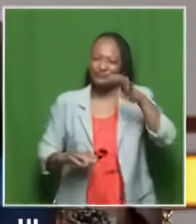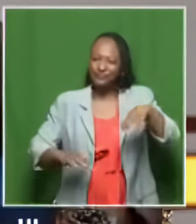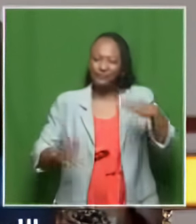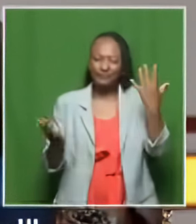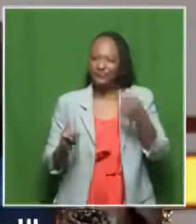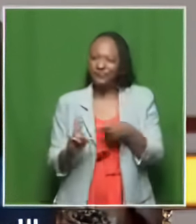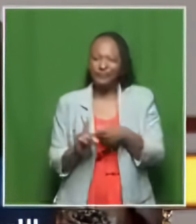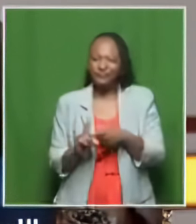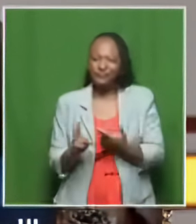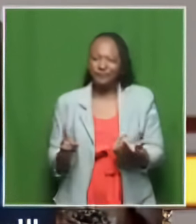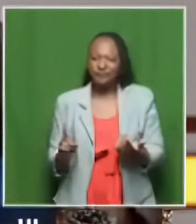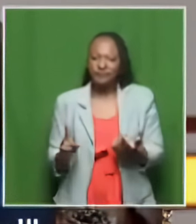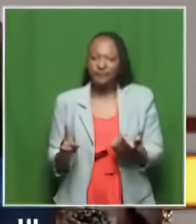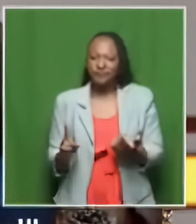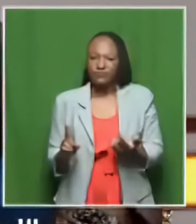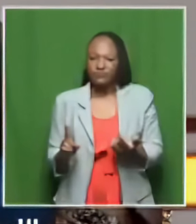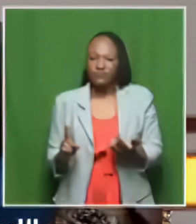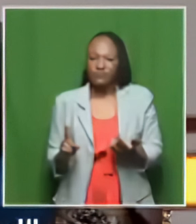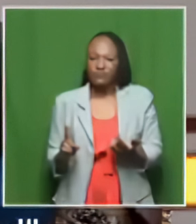whatsoever, in